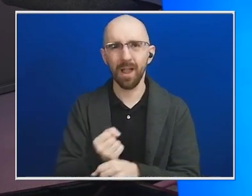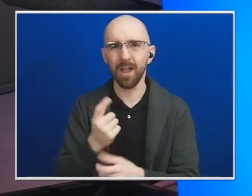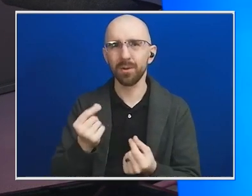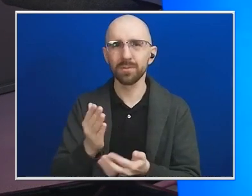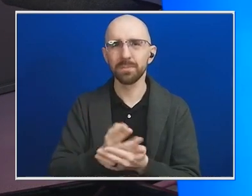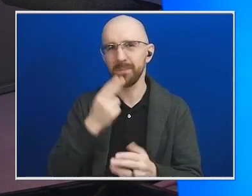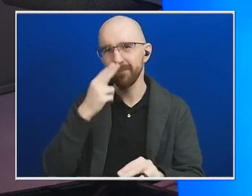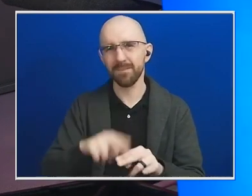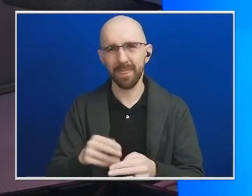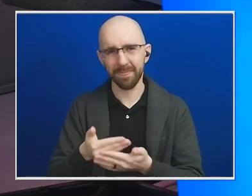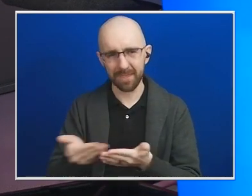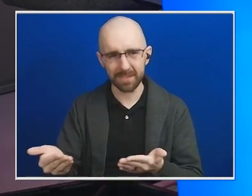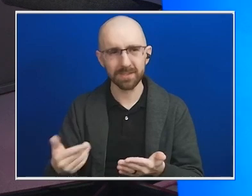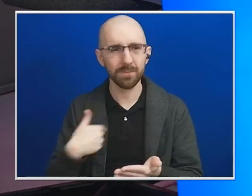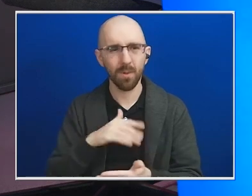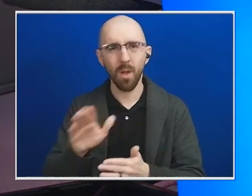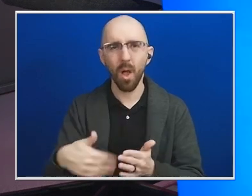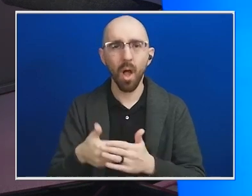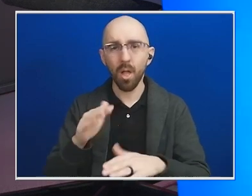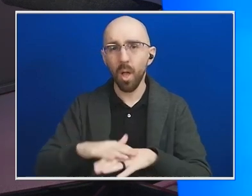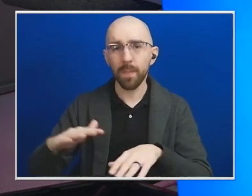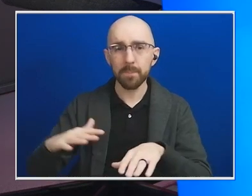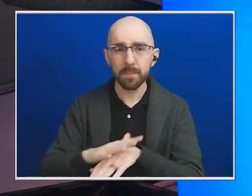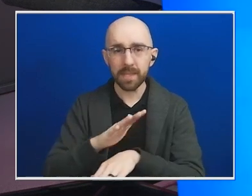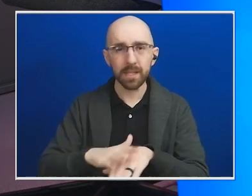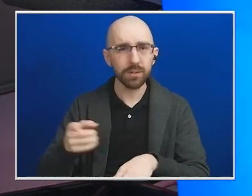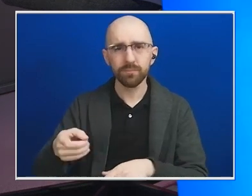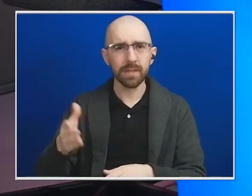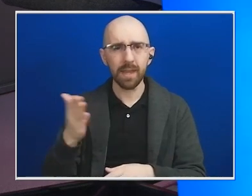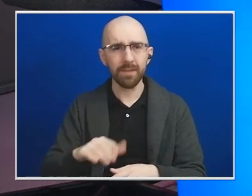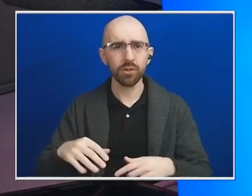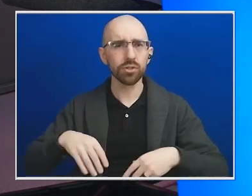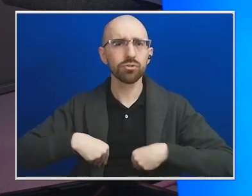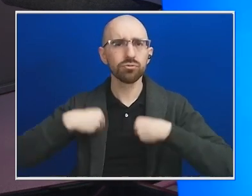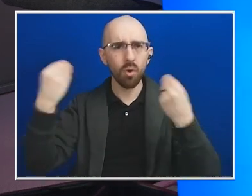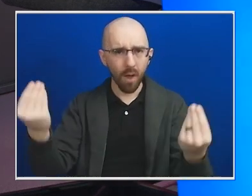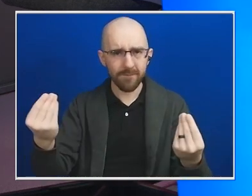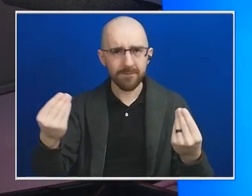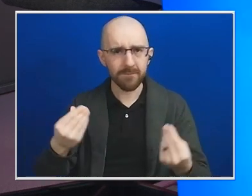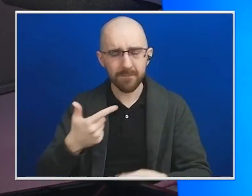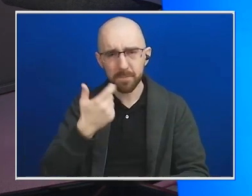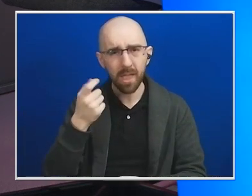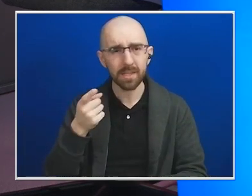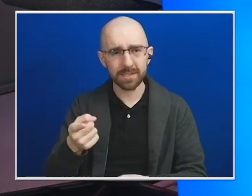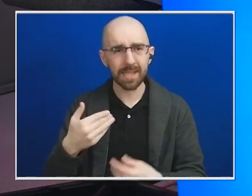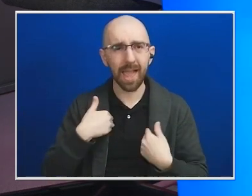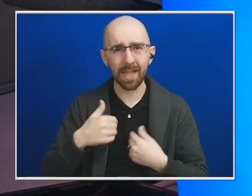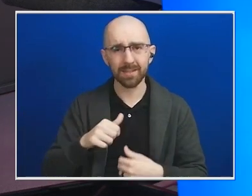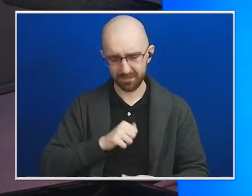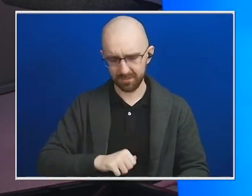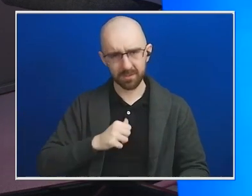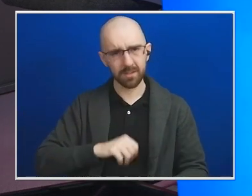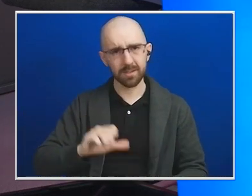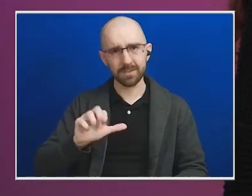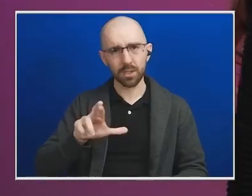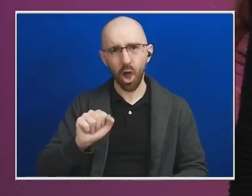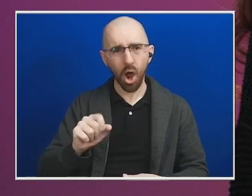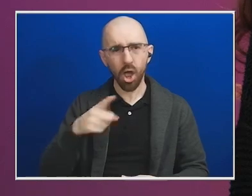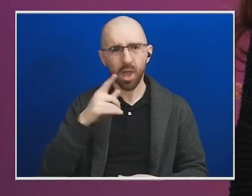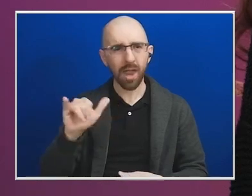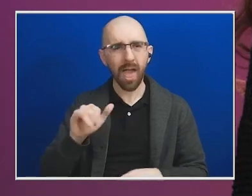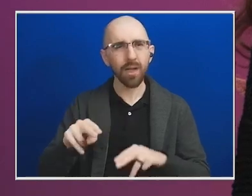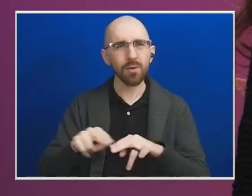we were all on the beach, and he would never take his shirt off, because he has all these scars. I mean, he looks like a little railroad track. And Tony's